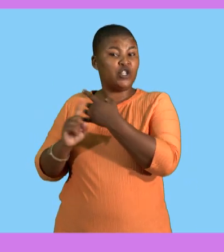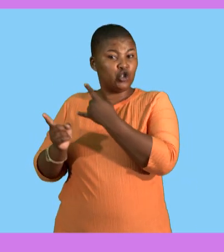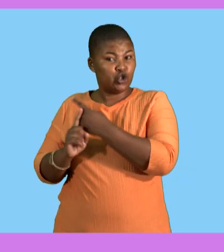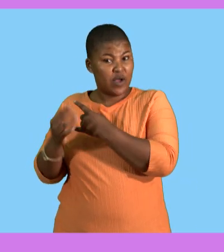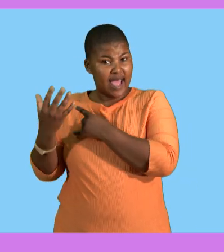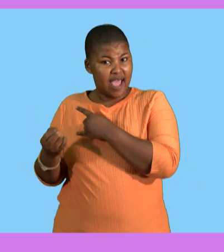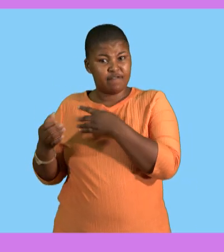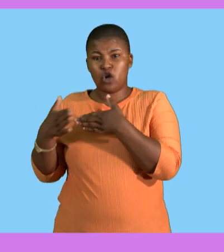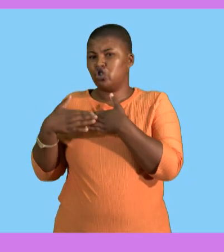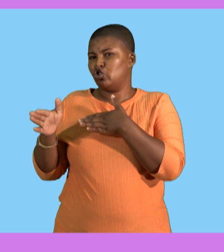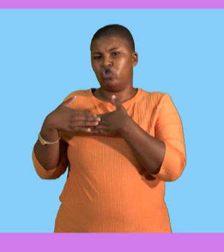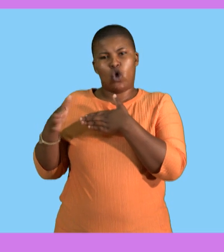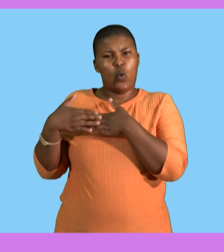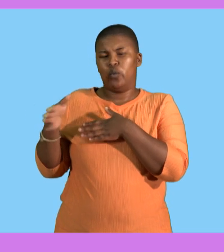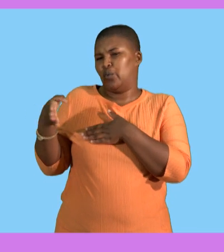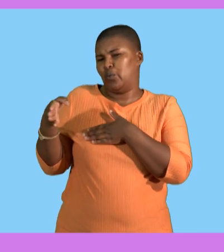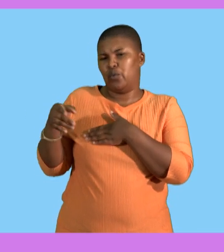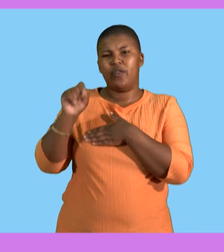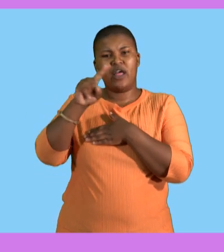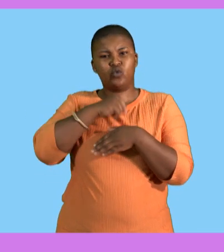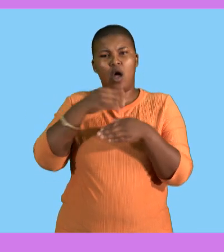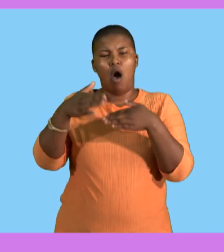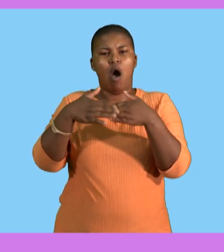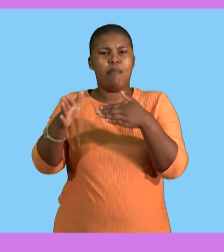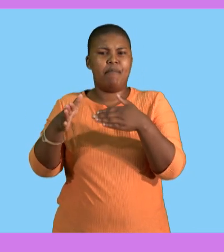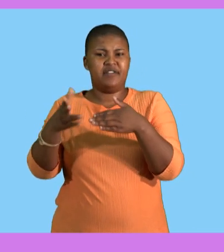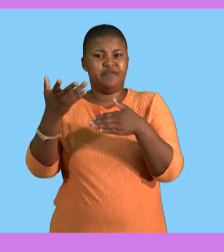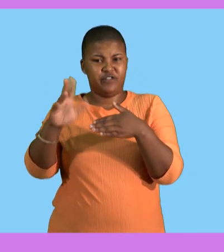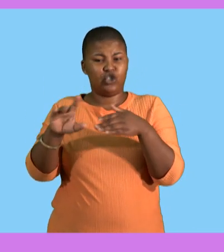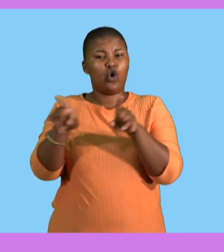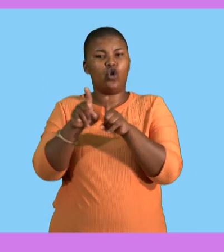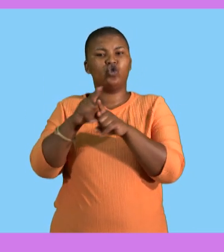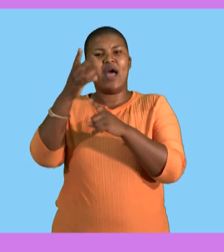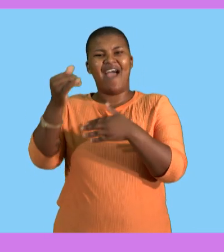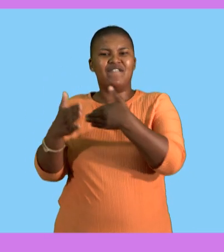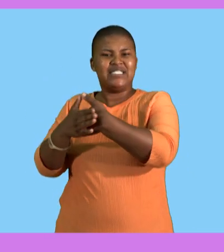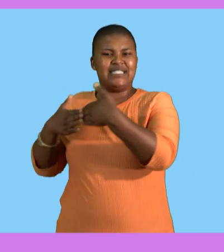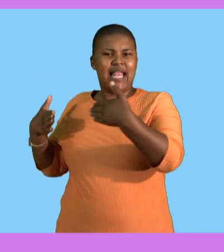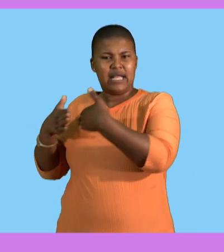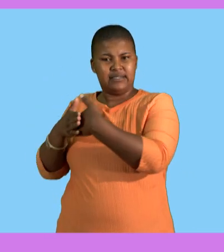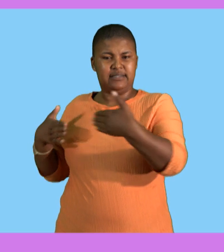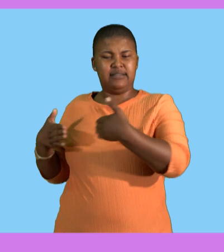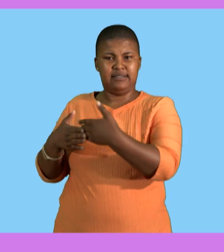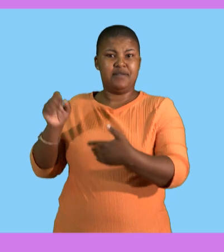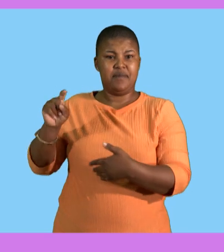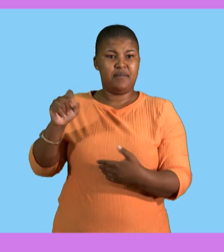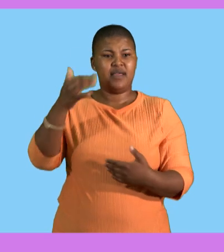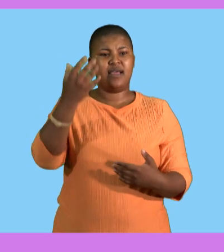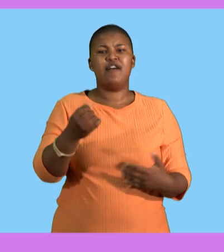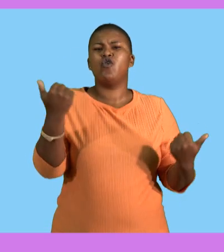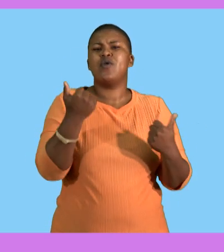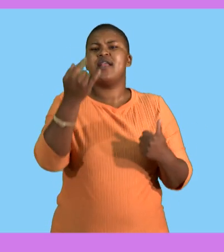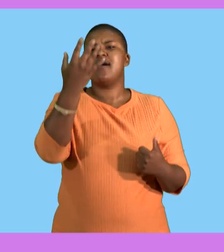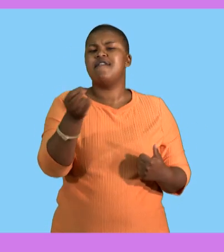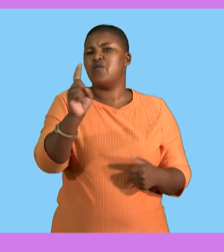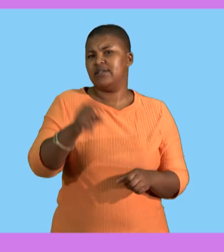There's no door. That's why it's an open space. And it is right by the sliding door. What do we have already? We've